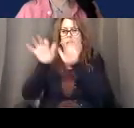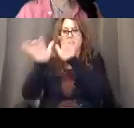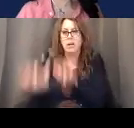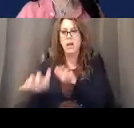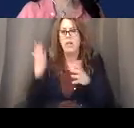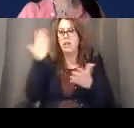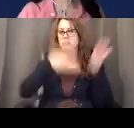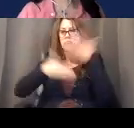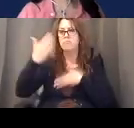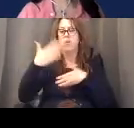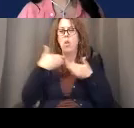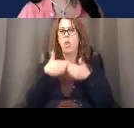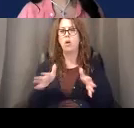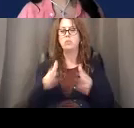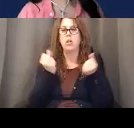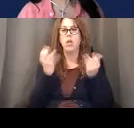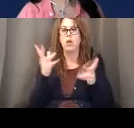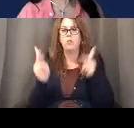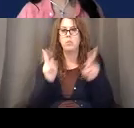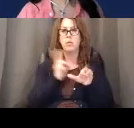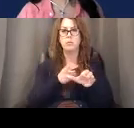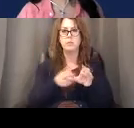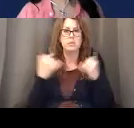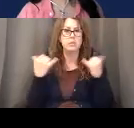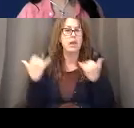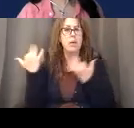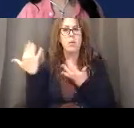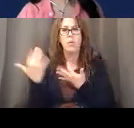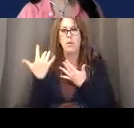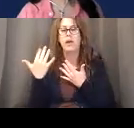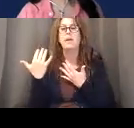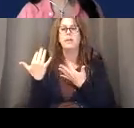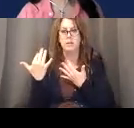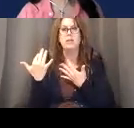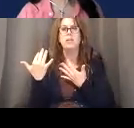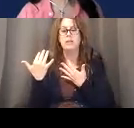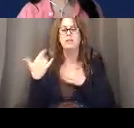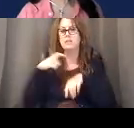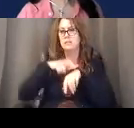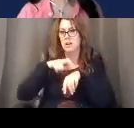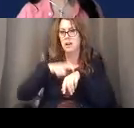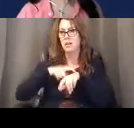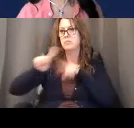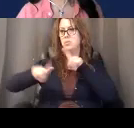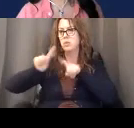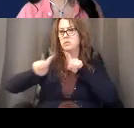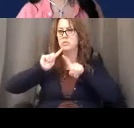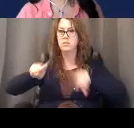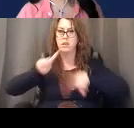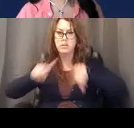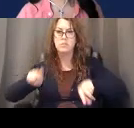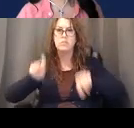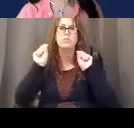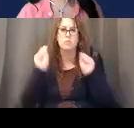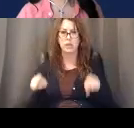folks participating today, so we just ask that you wait until that time so that we're able to see all of the questions for our presenters